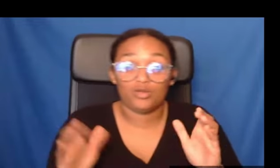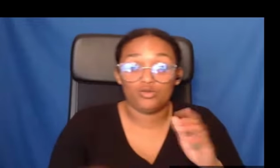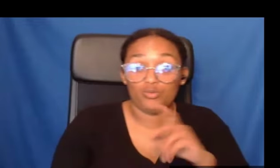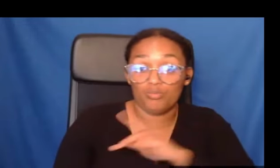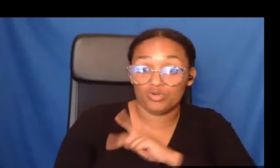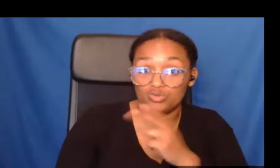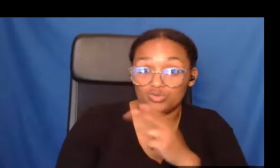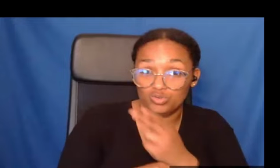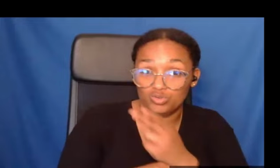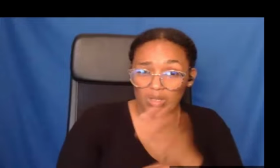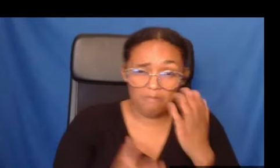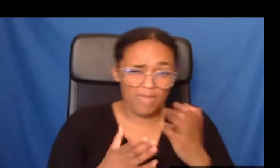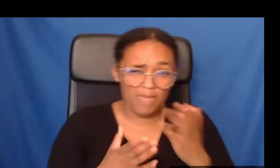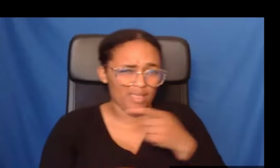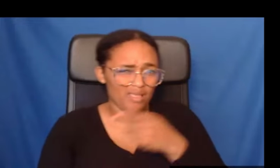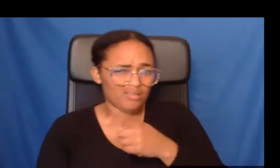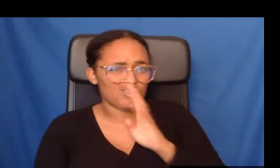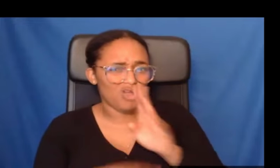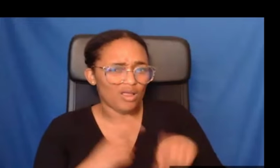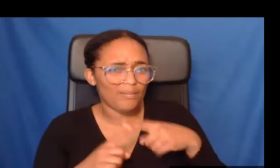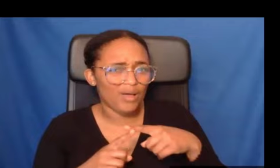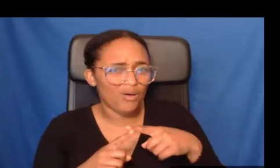vehicle?